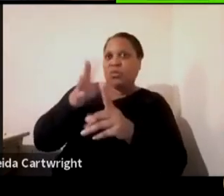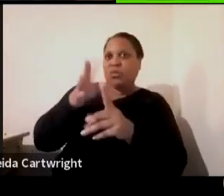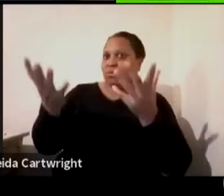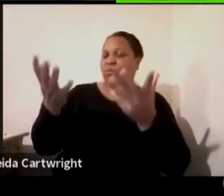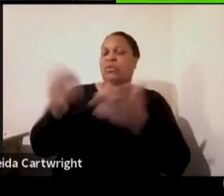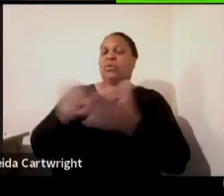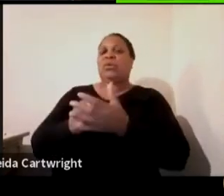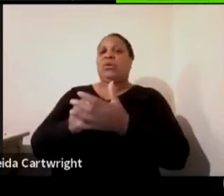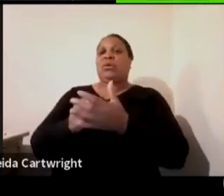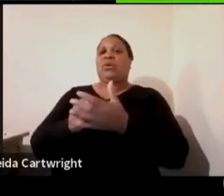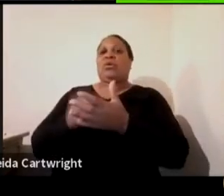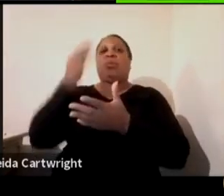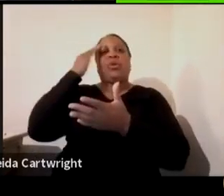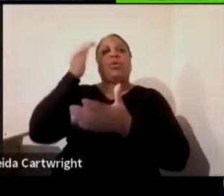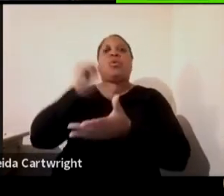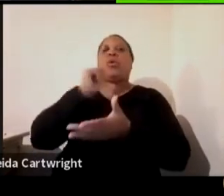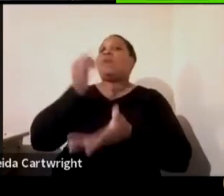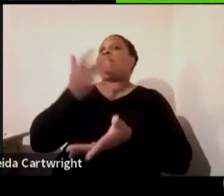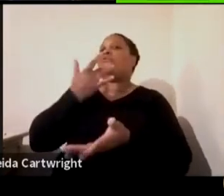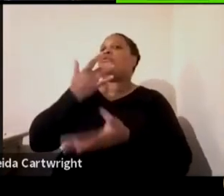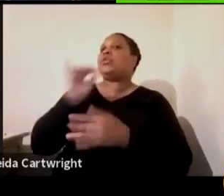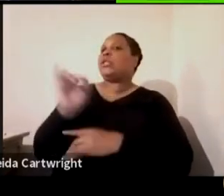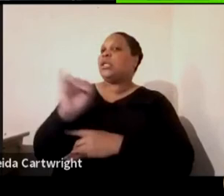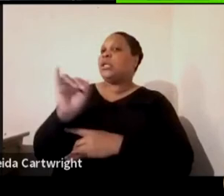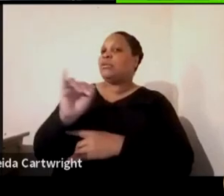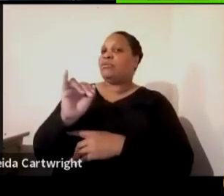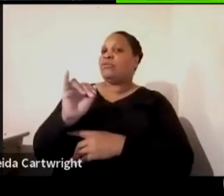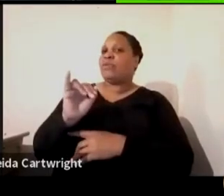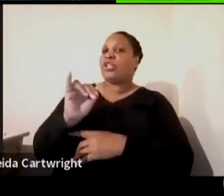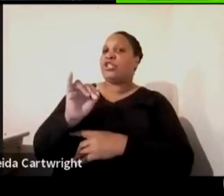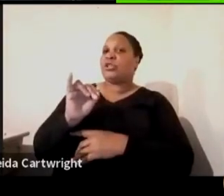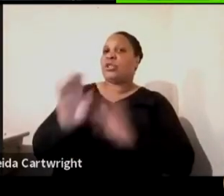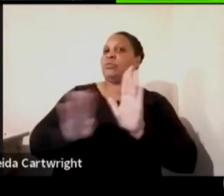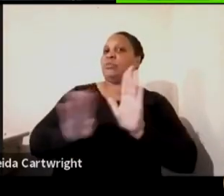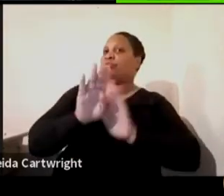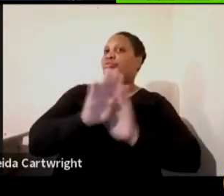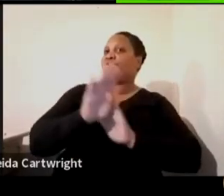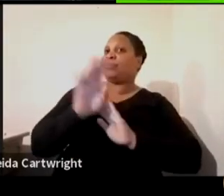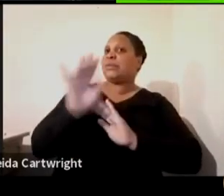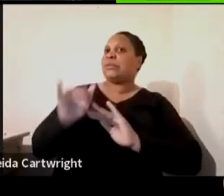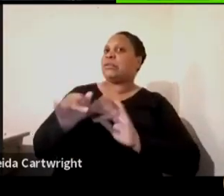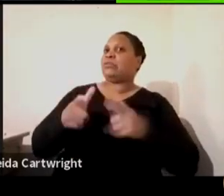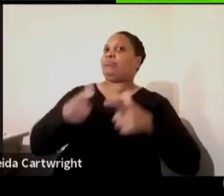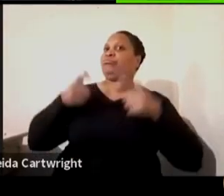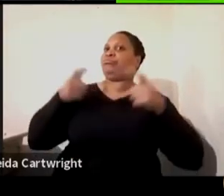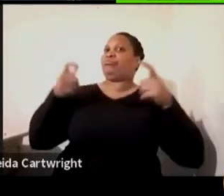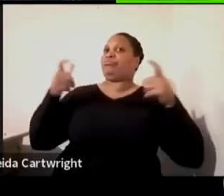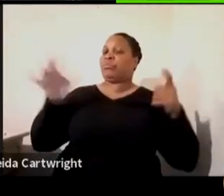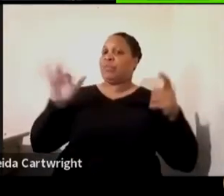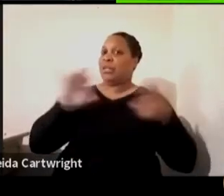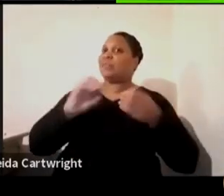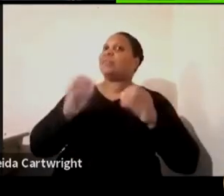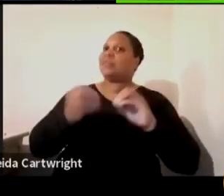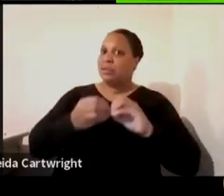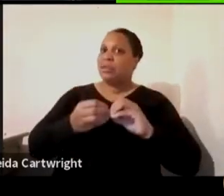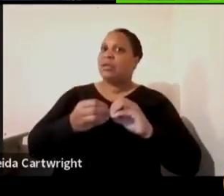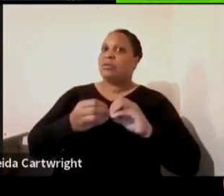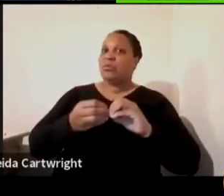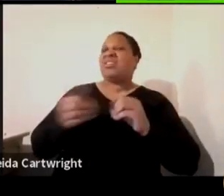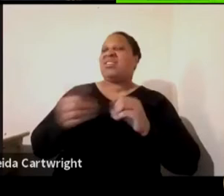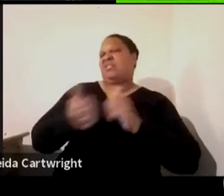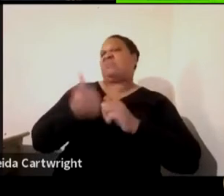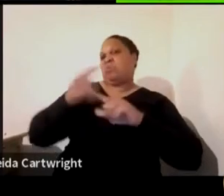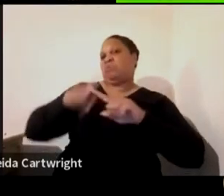the infection fatality rate is still quite significant. That's the number that is really, I think, the most reliable measure